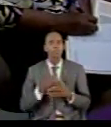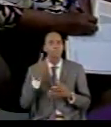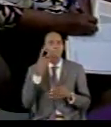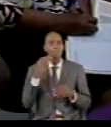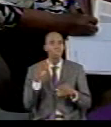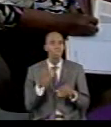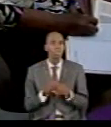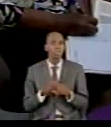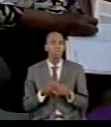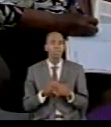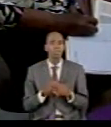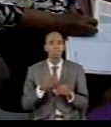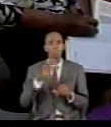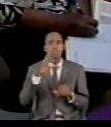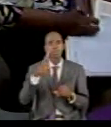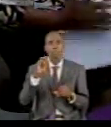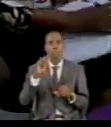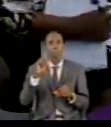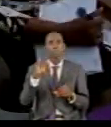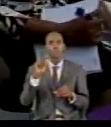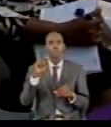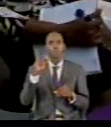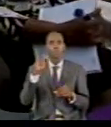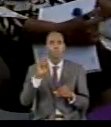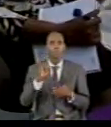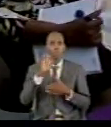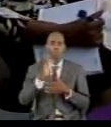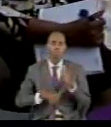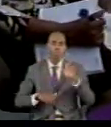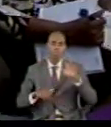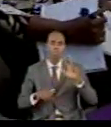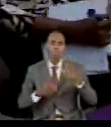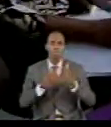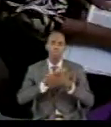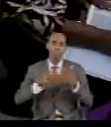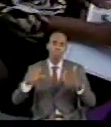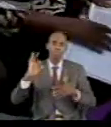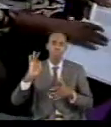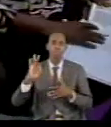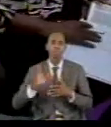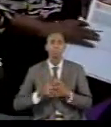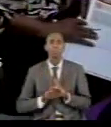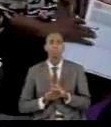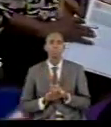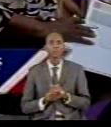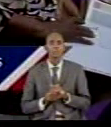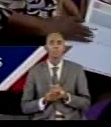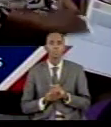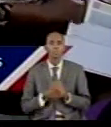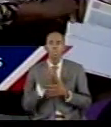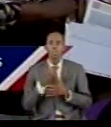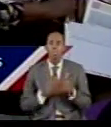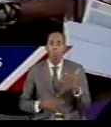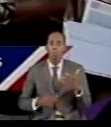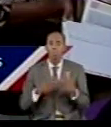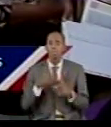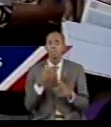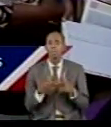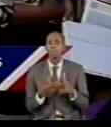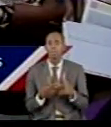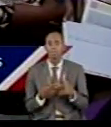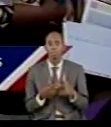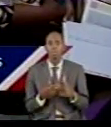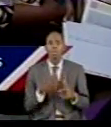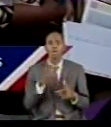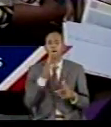3, verse 9. What then?